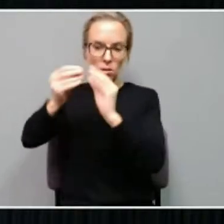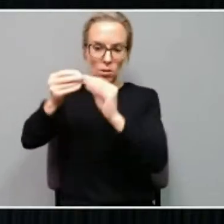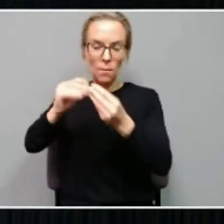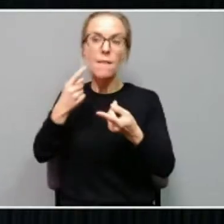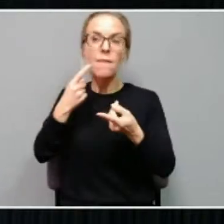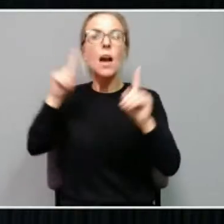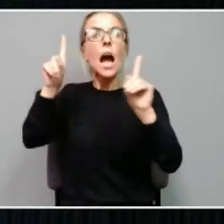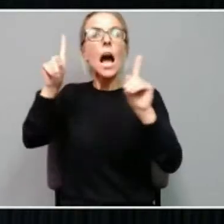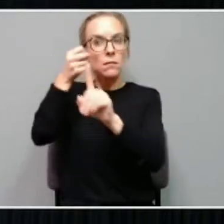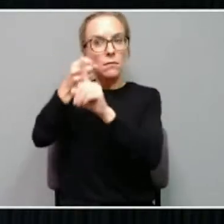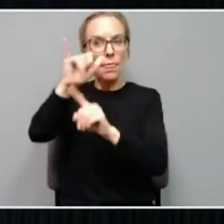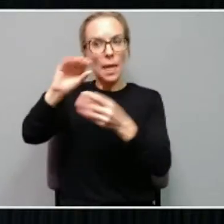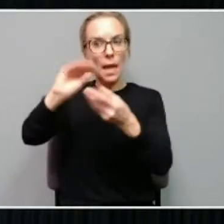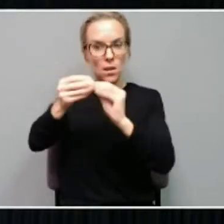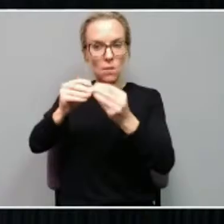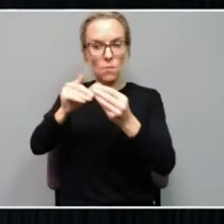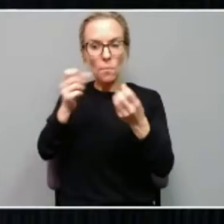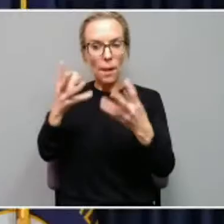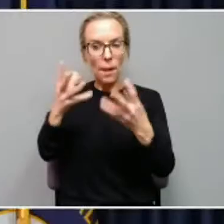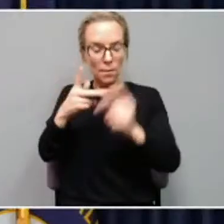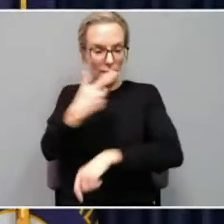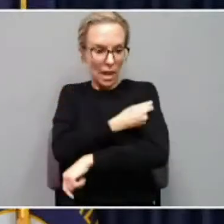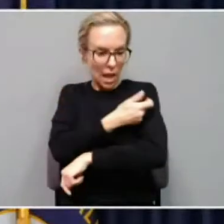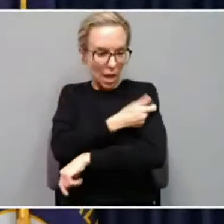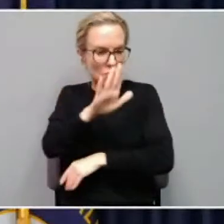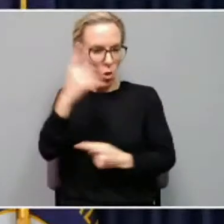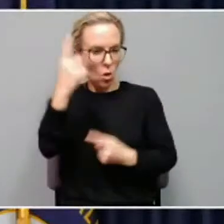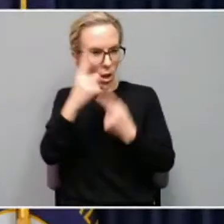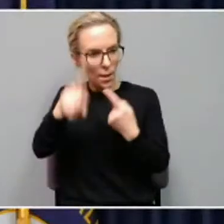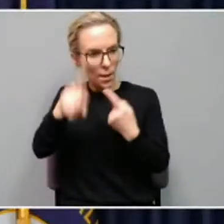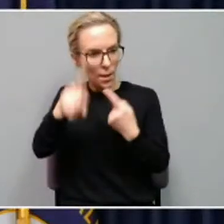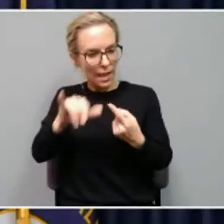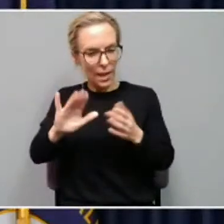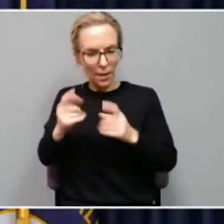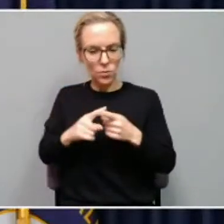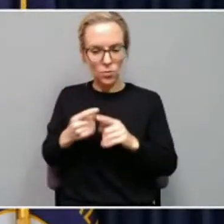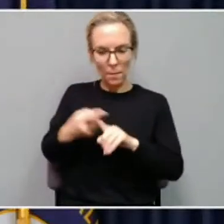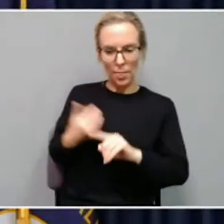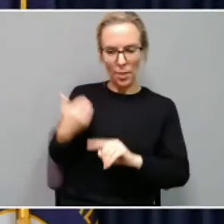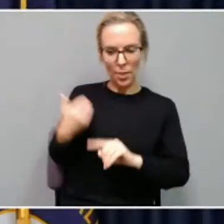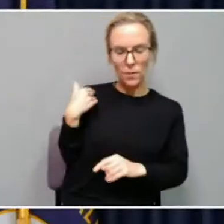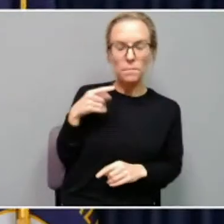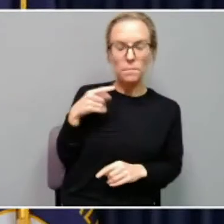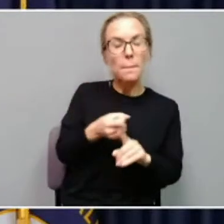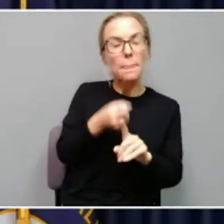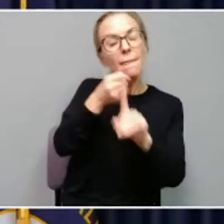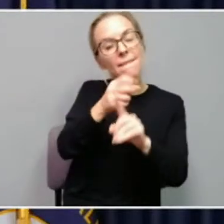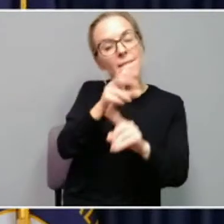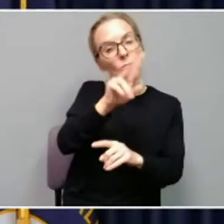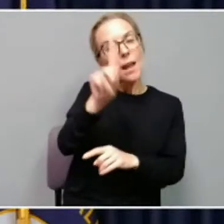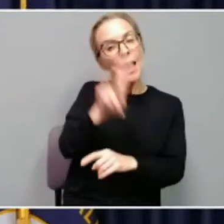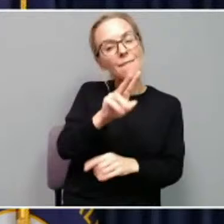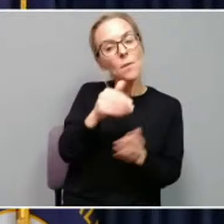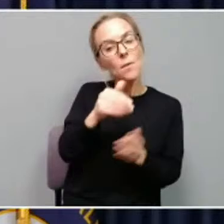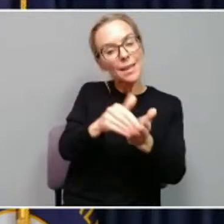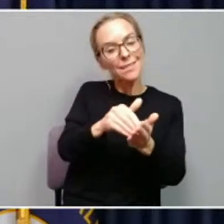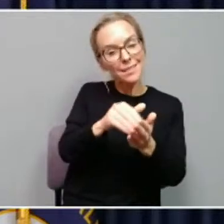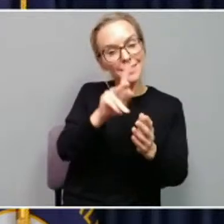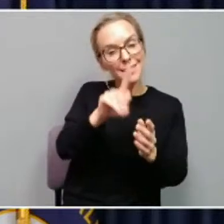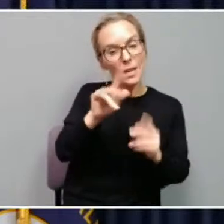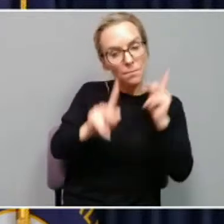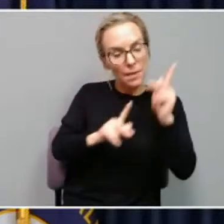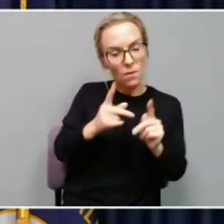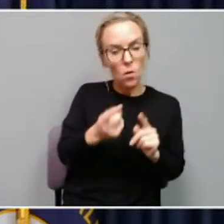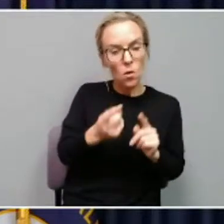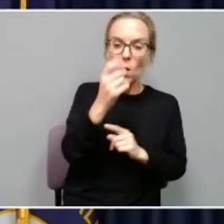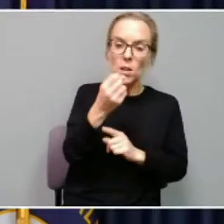and thoughts of it taking as long as it did? Well, reaching 2.5 million Kentuckians having at least one shot of hope when